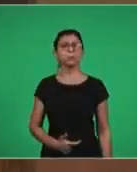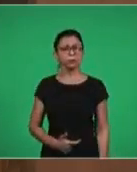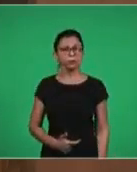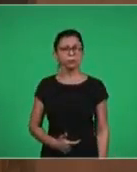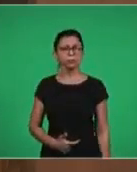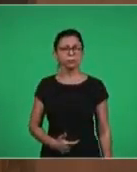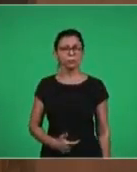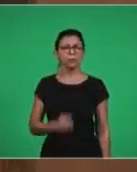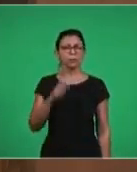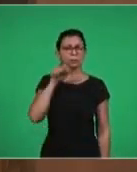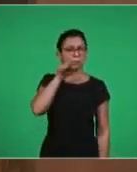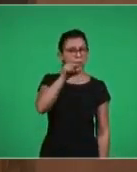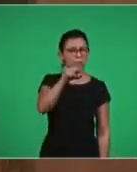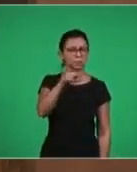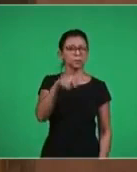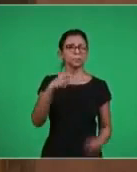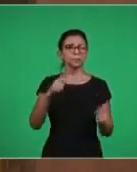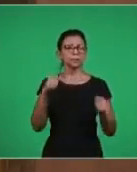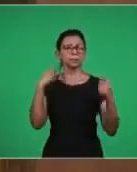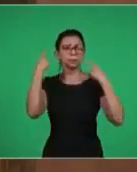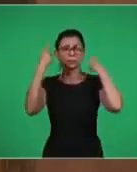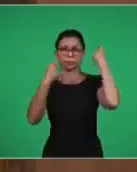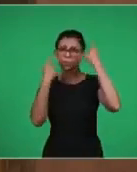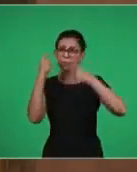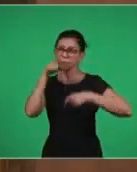today before the Word of the Lord.